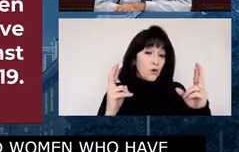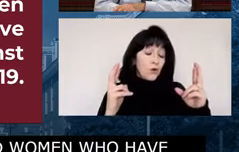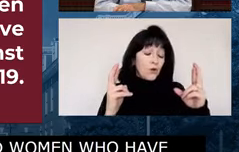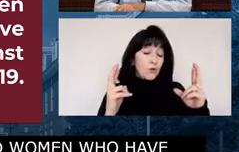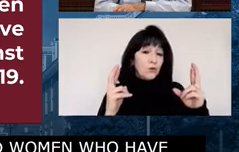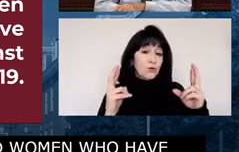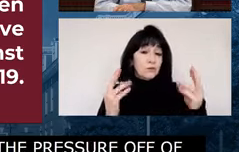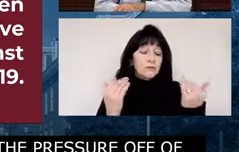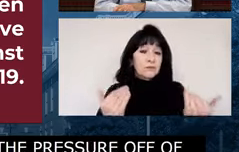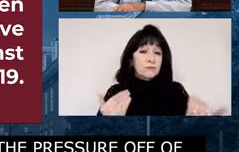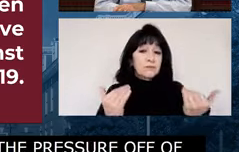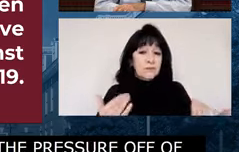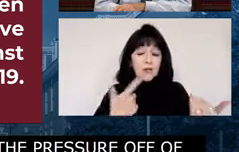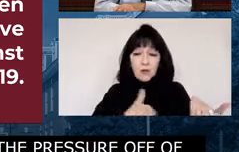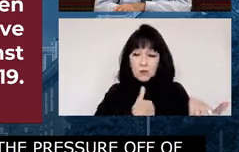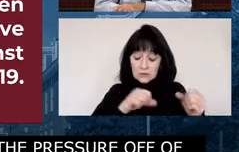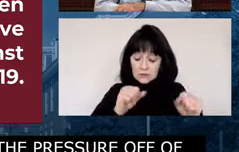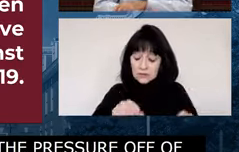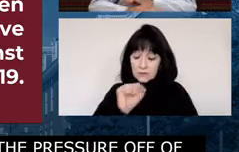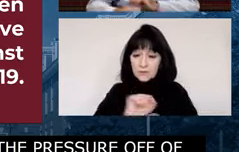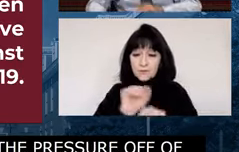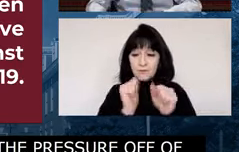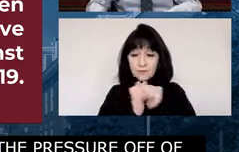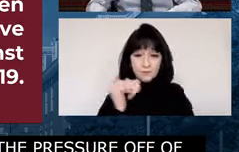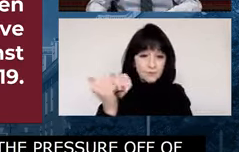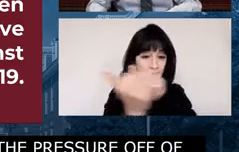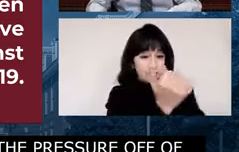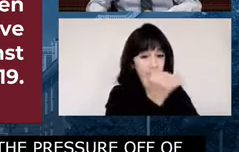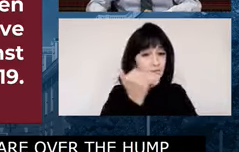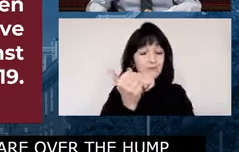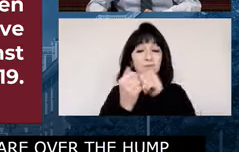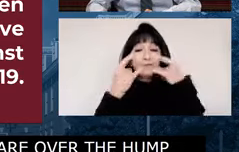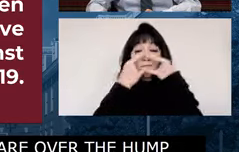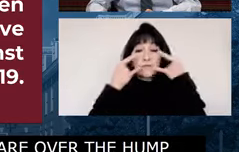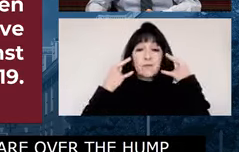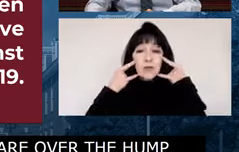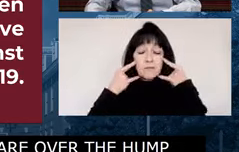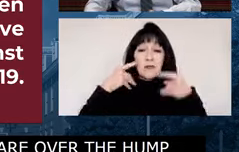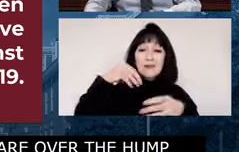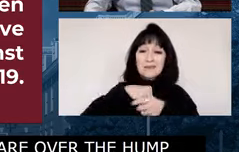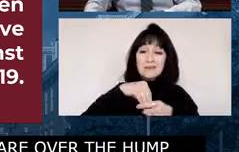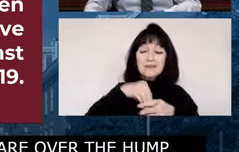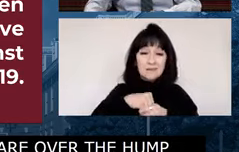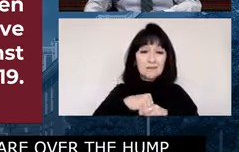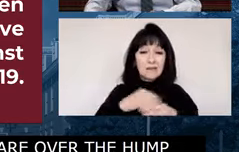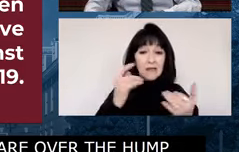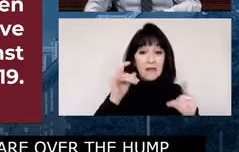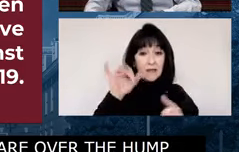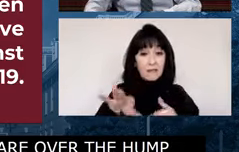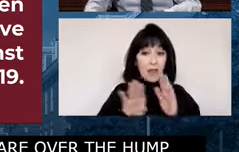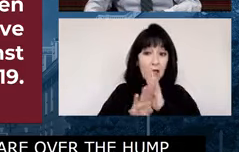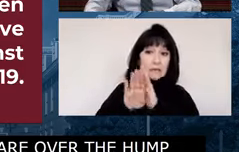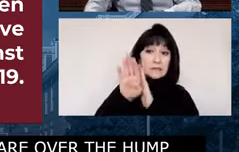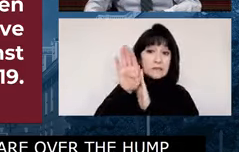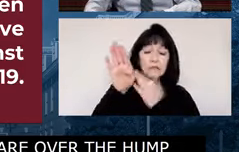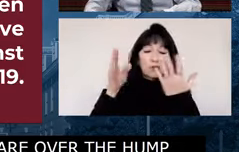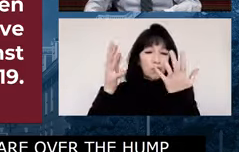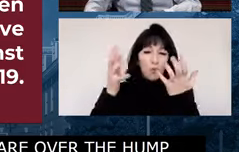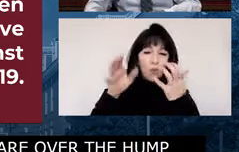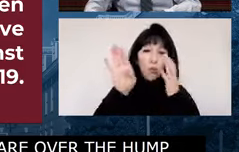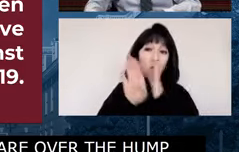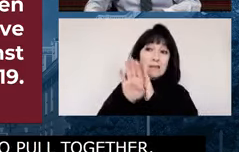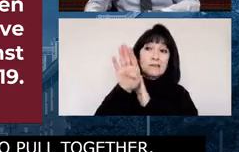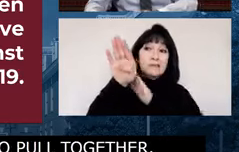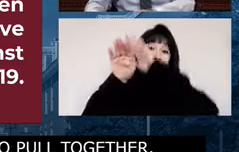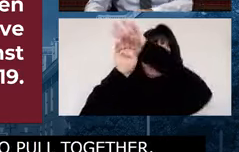all continue to pull together, wear our masks indoors, drive this spread down, and get into a better place this spring. So